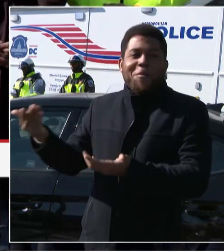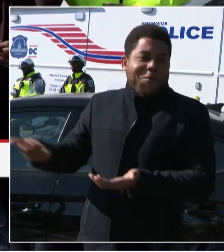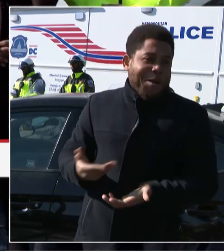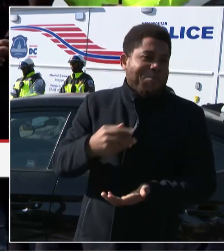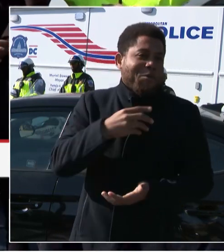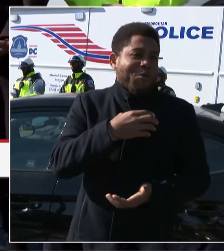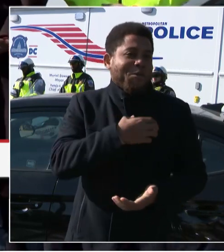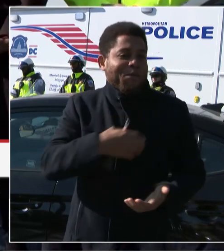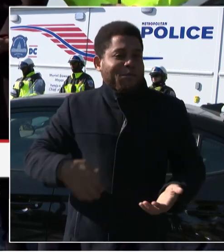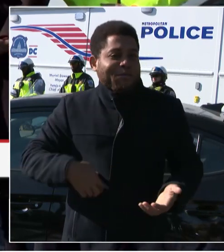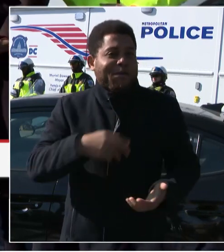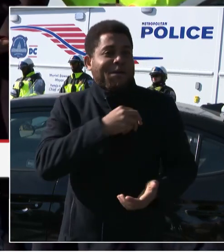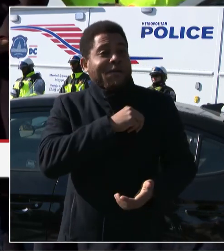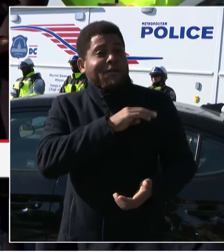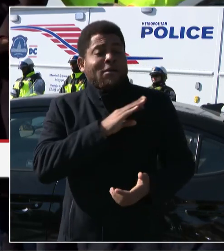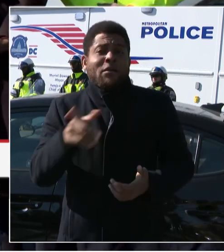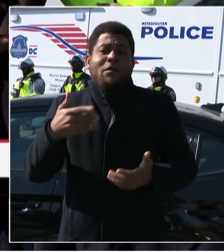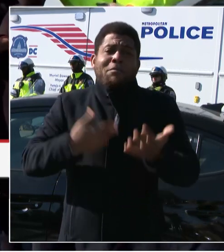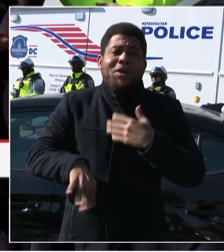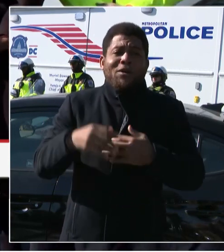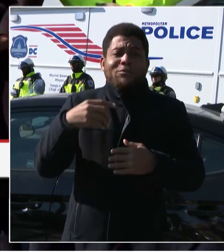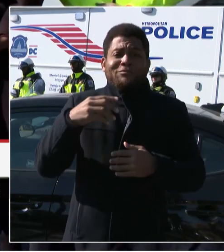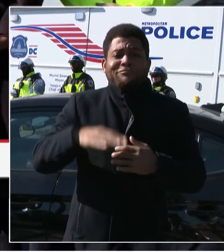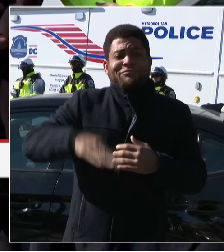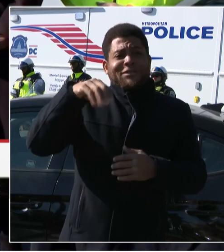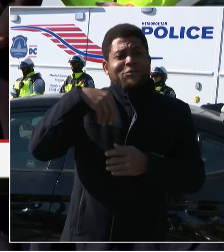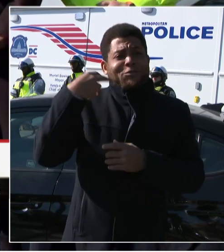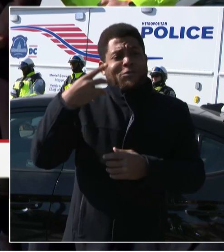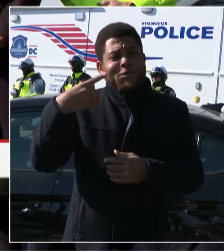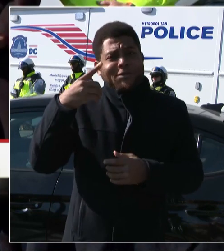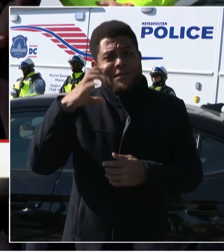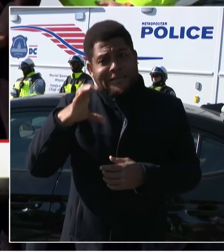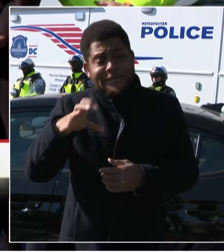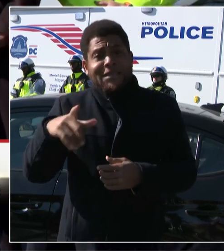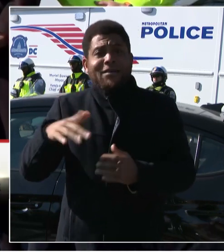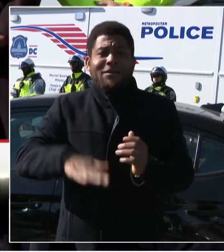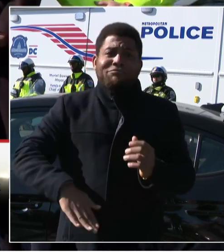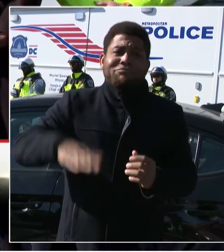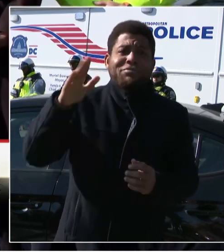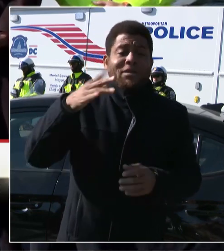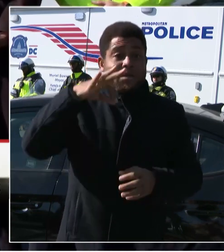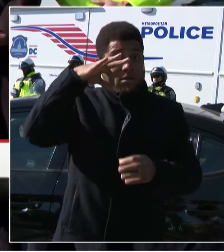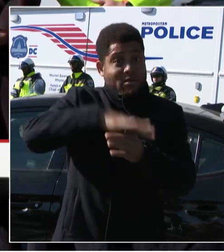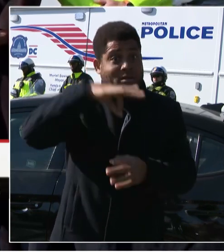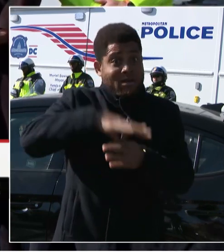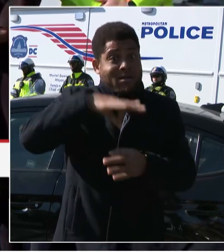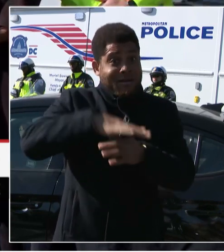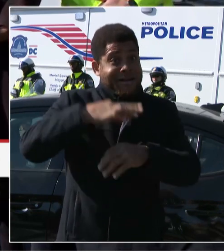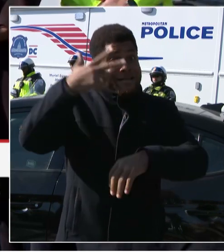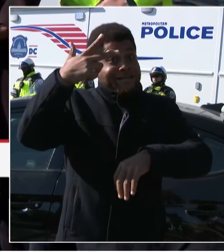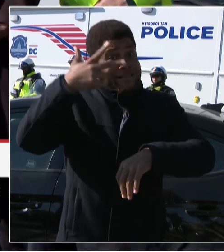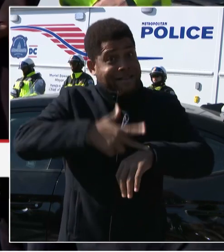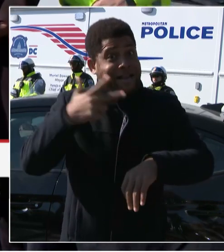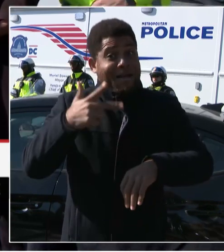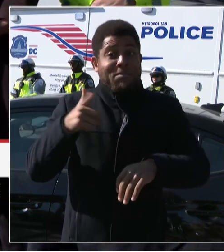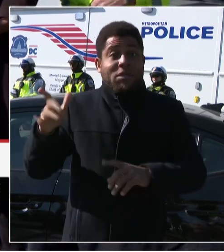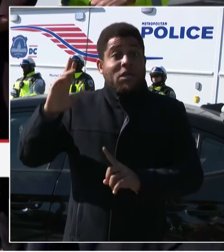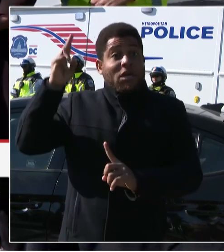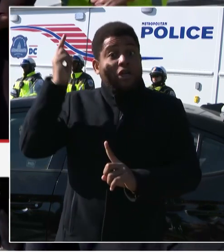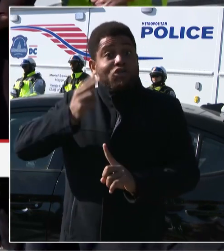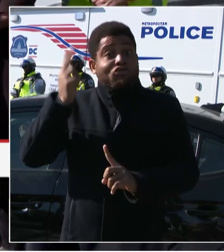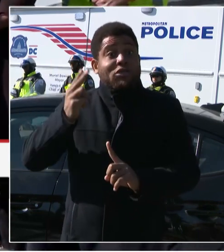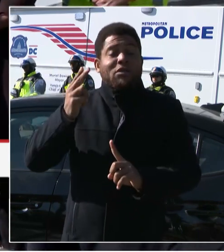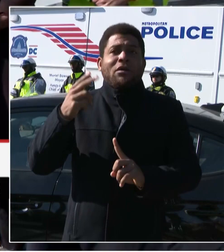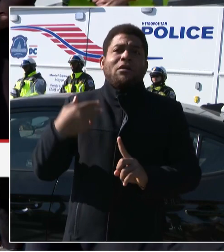chief executive, whom you've elected 3 times because of her track record of intentionality,